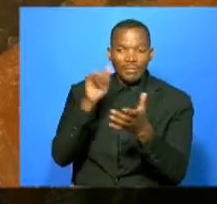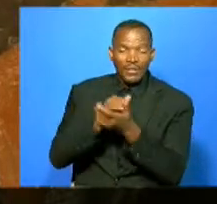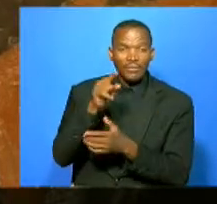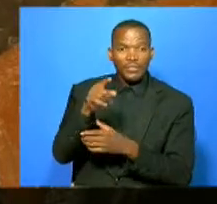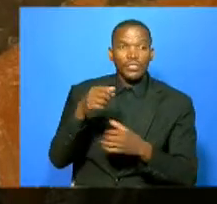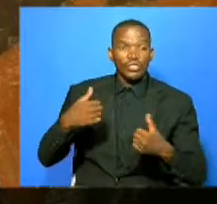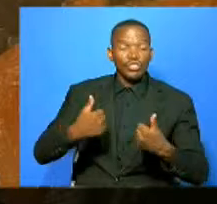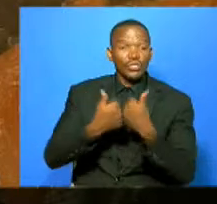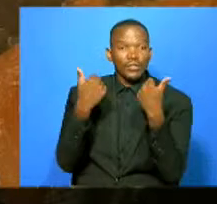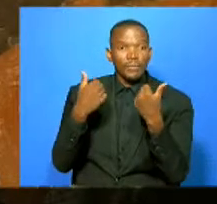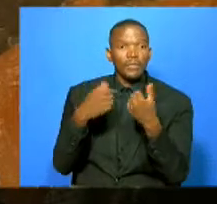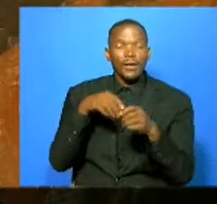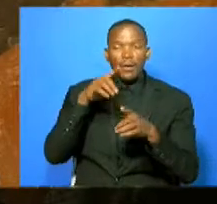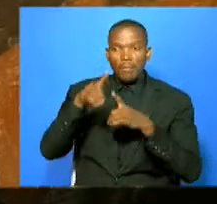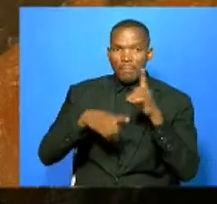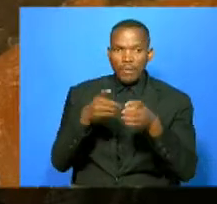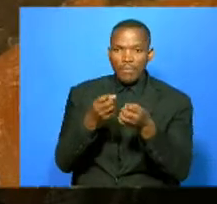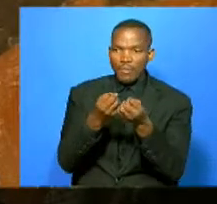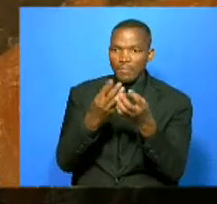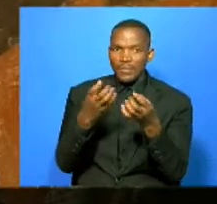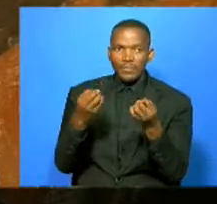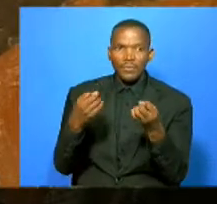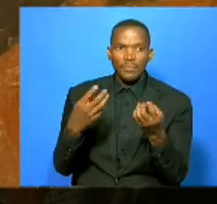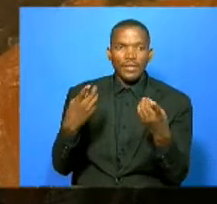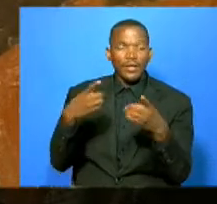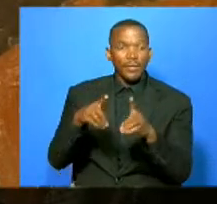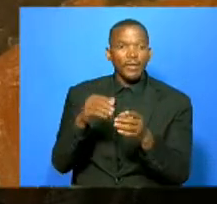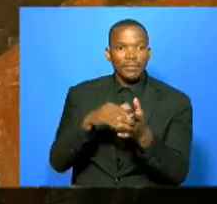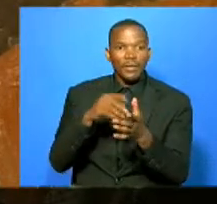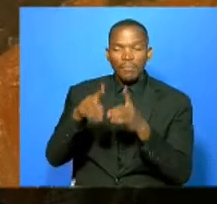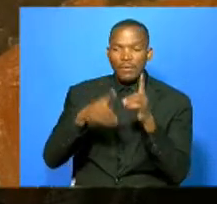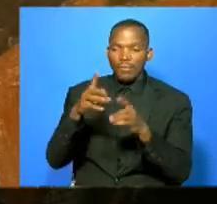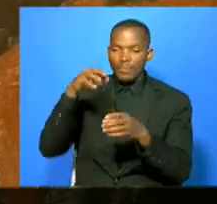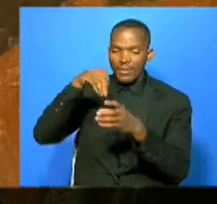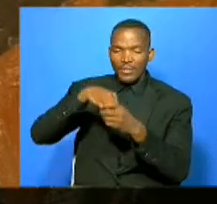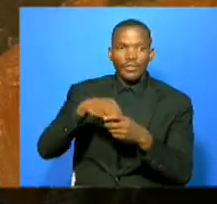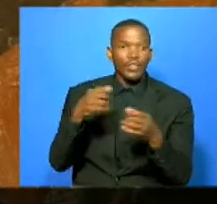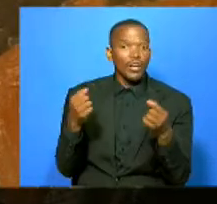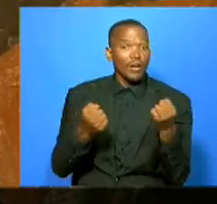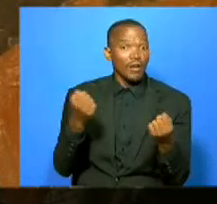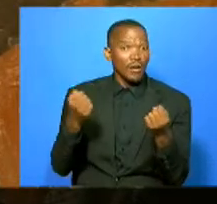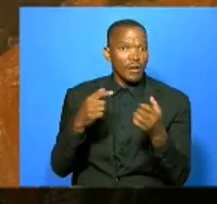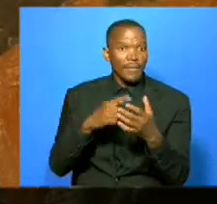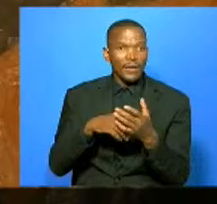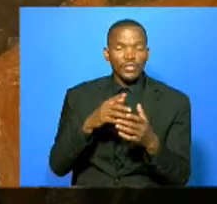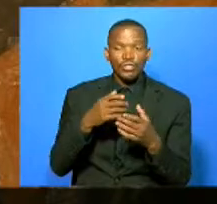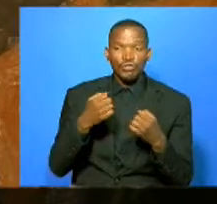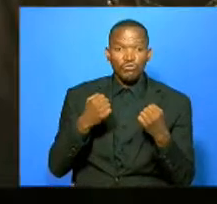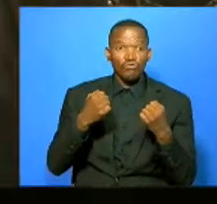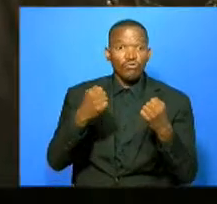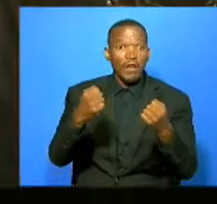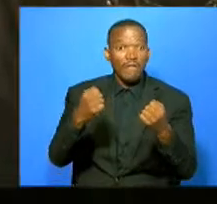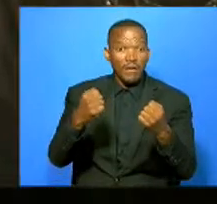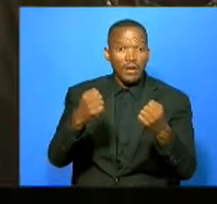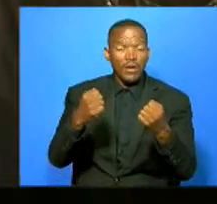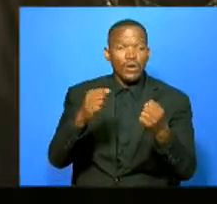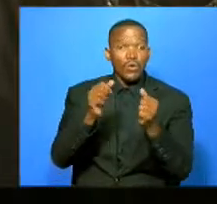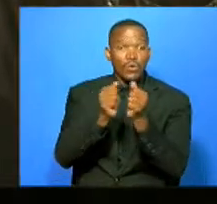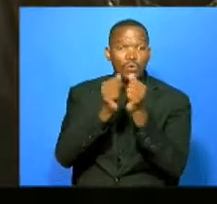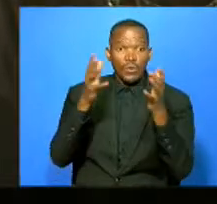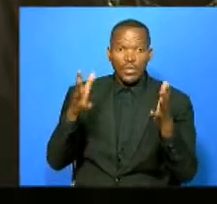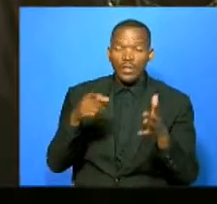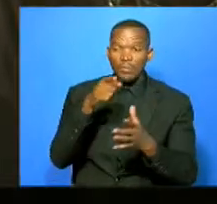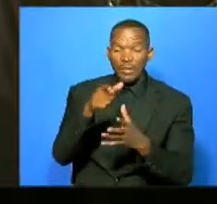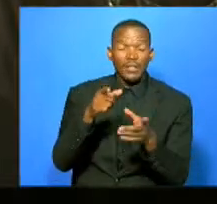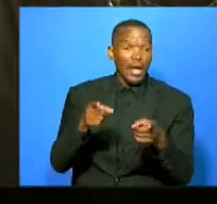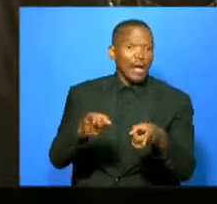batswasetlhabelo ba bantsi bone ba bapagame koloi ba kgweediwa ba sa lemoga gore ba